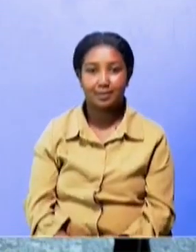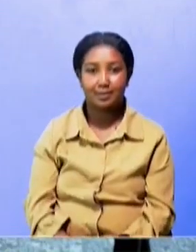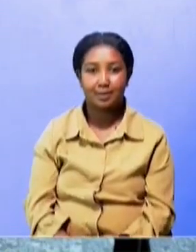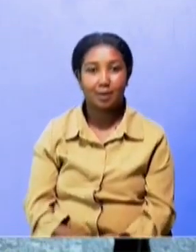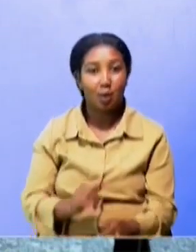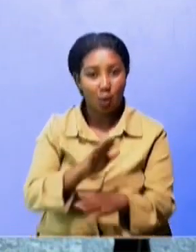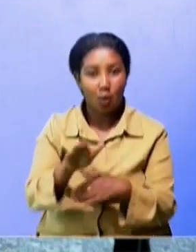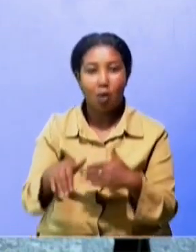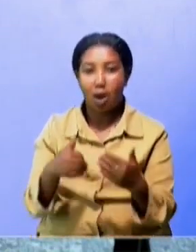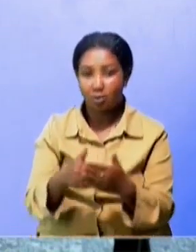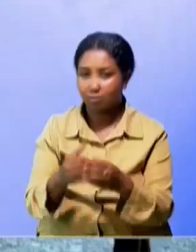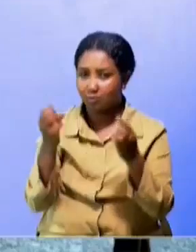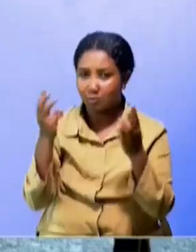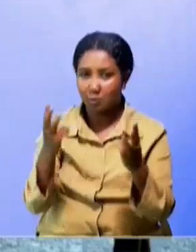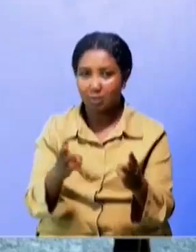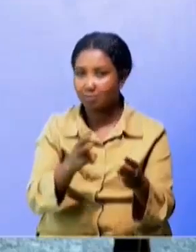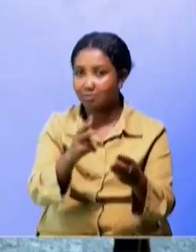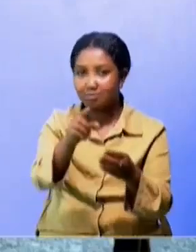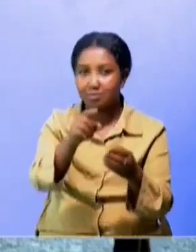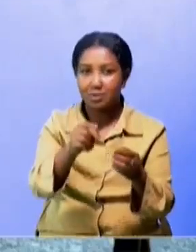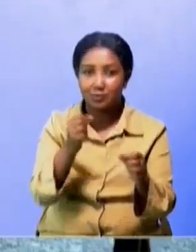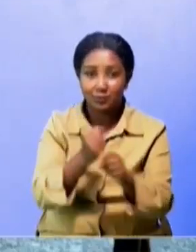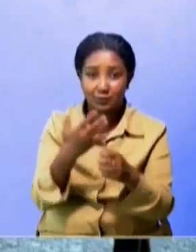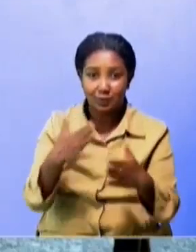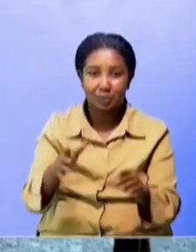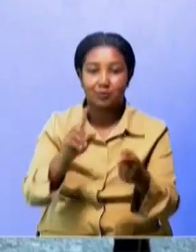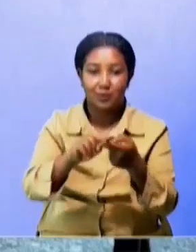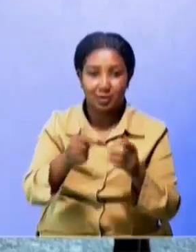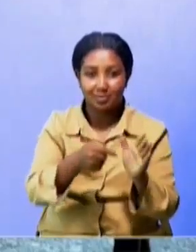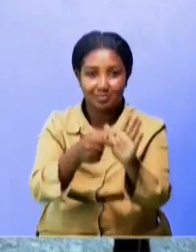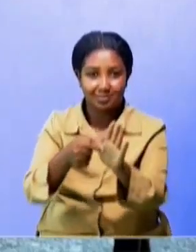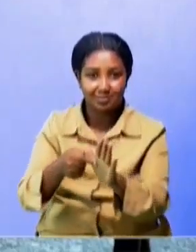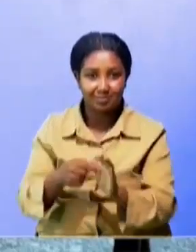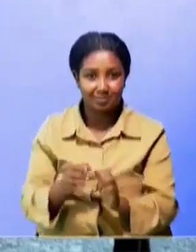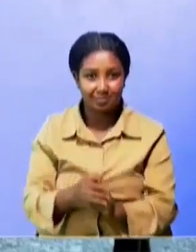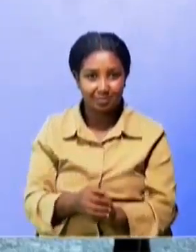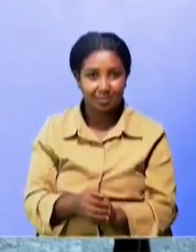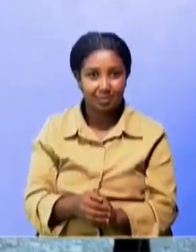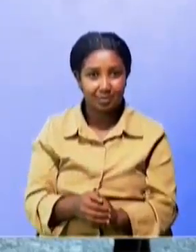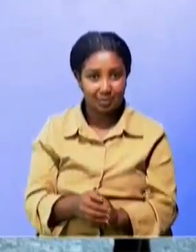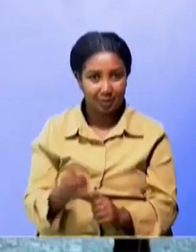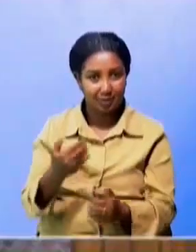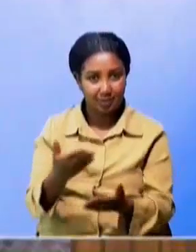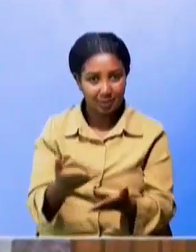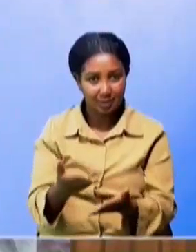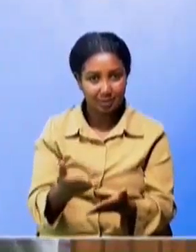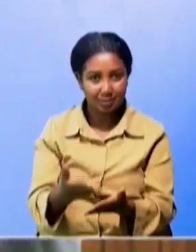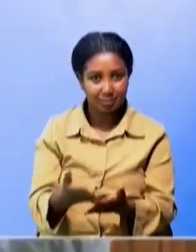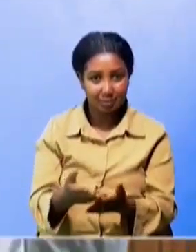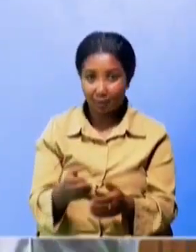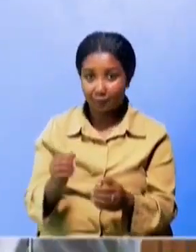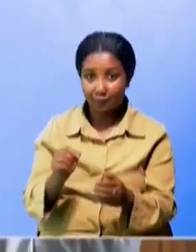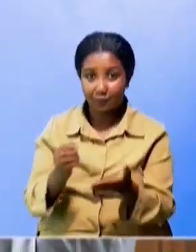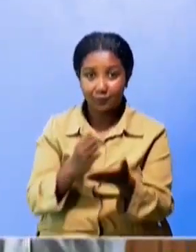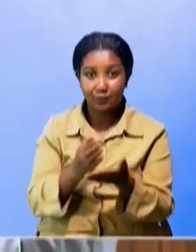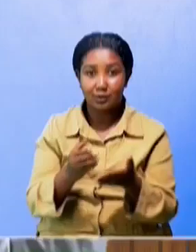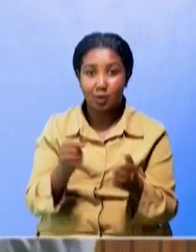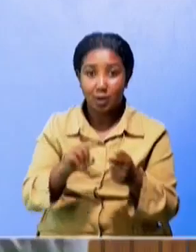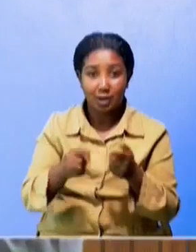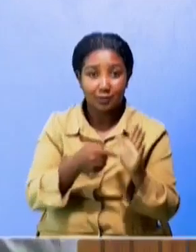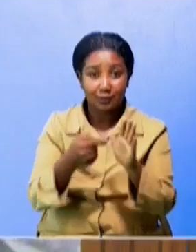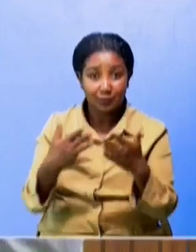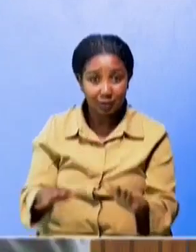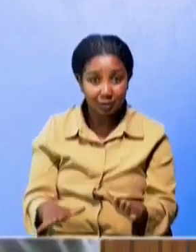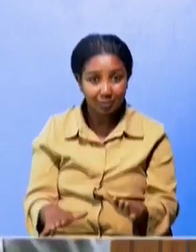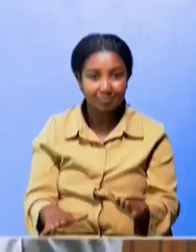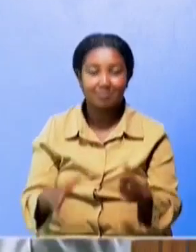That's all right. You are welcome. And share your works with your friends. Will you, please? That's interesting.